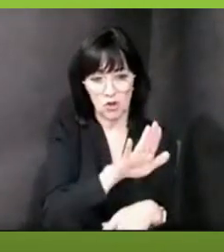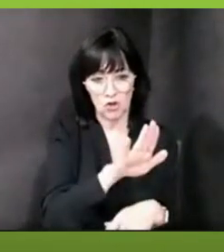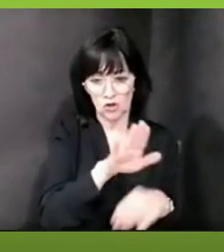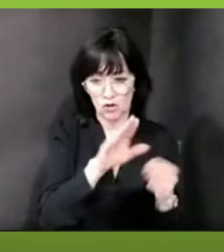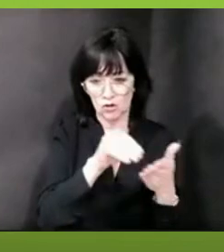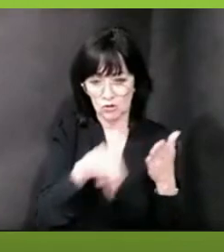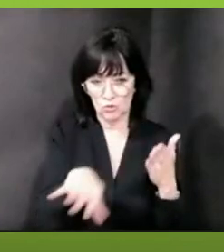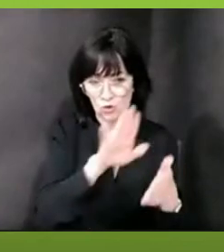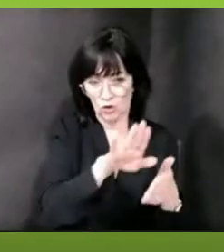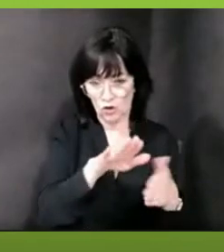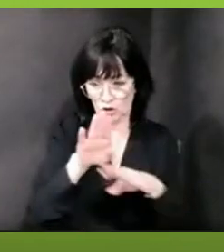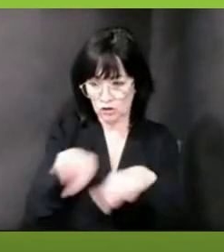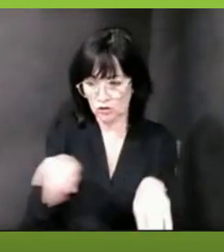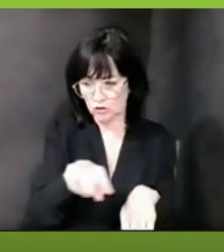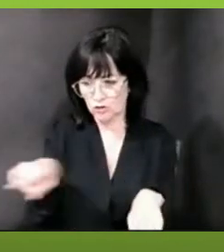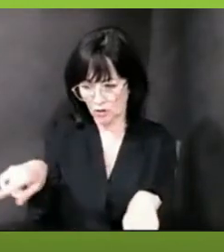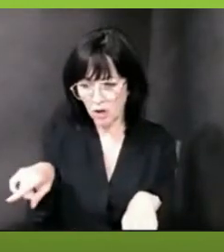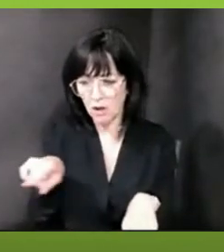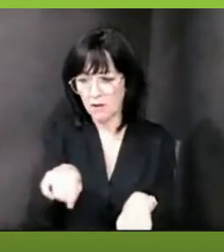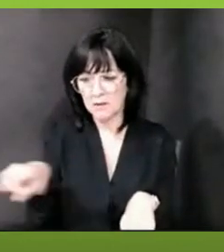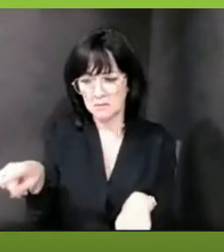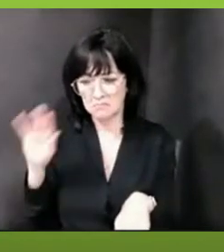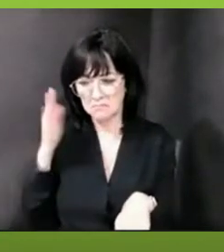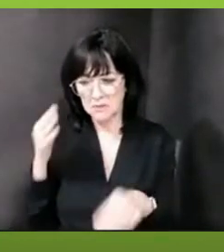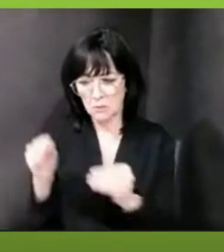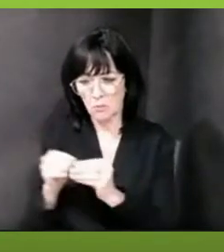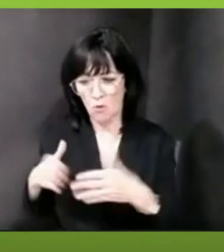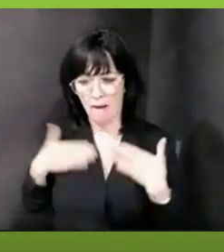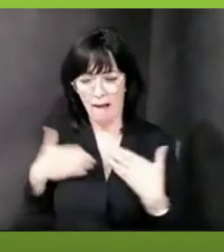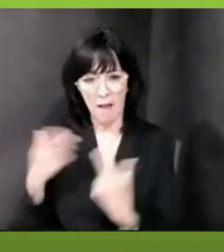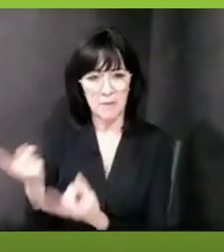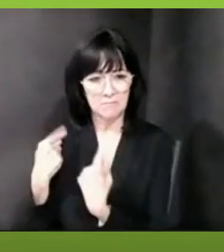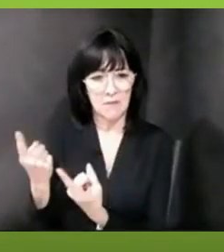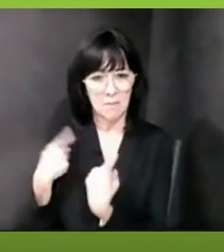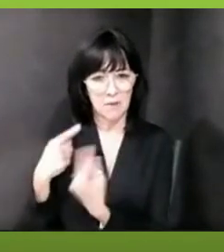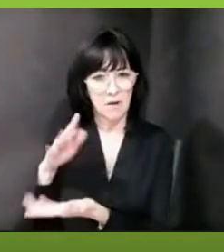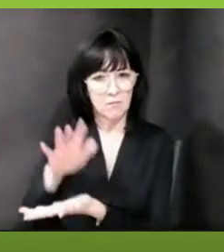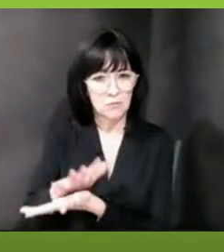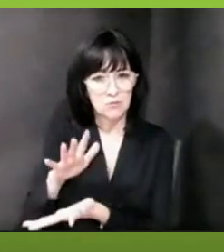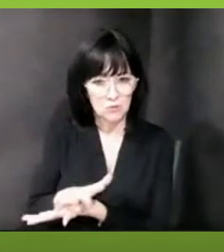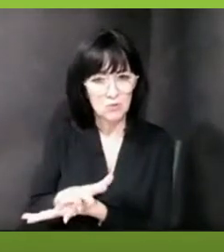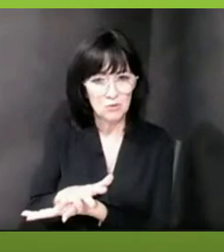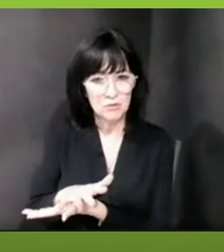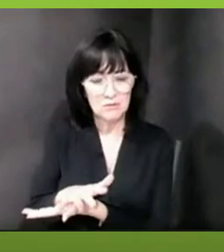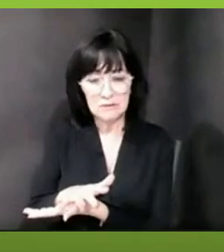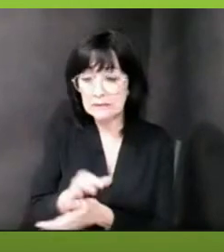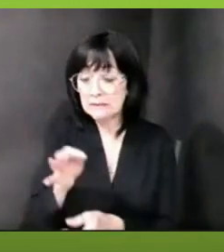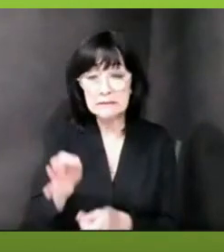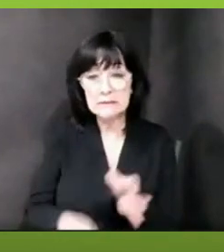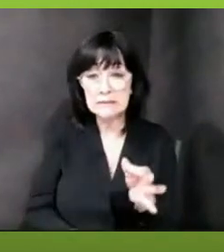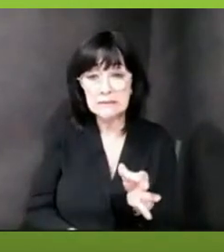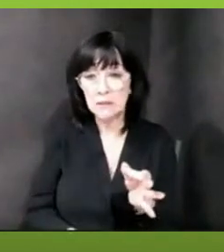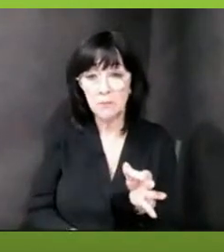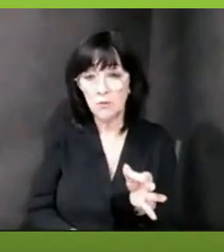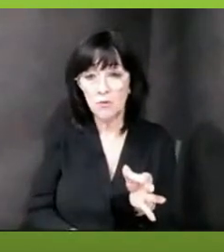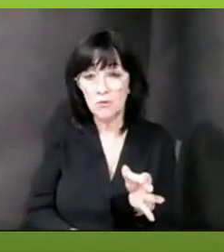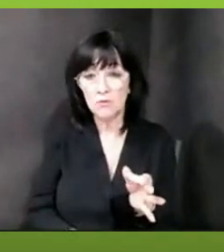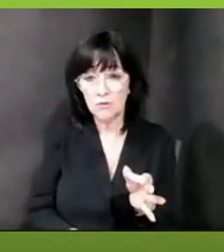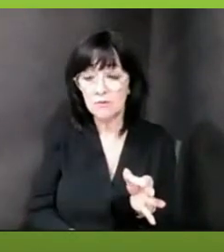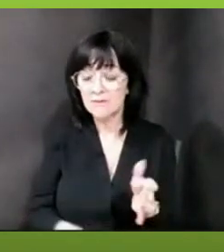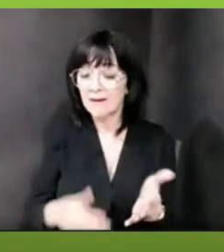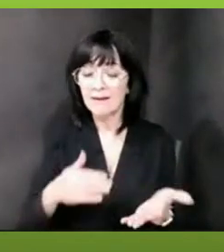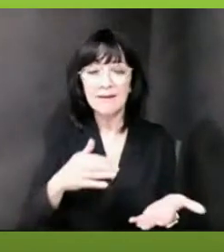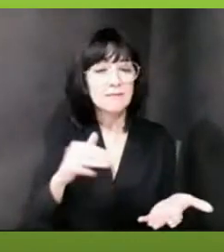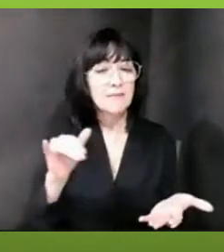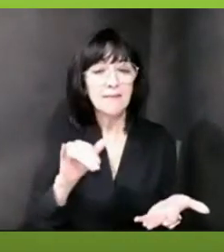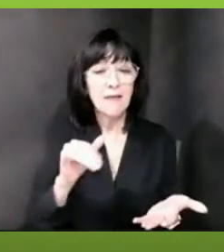always say, hey, we need to fix this, or we need to do this, or we need to help this student. But even just as simple as, having dinner time